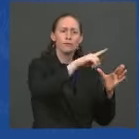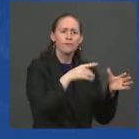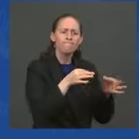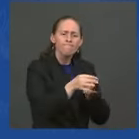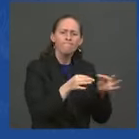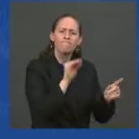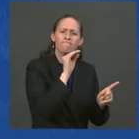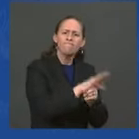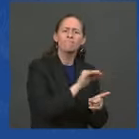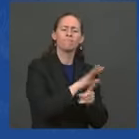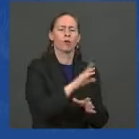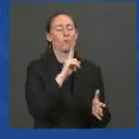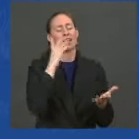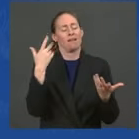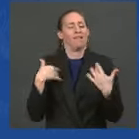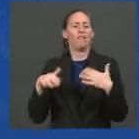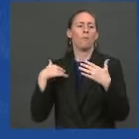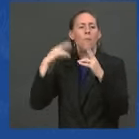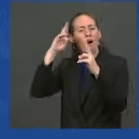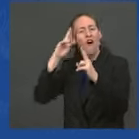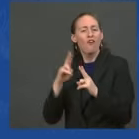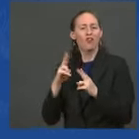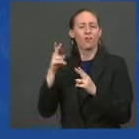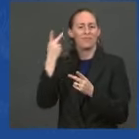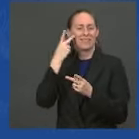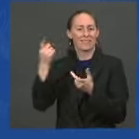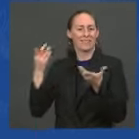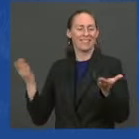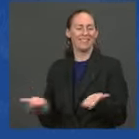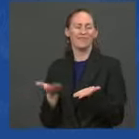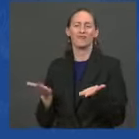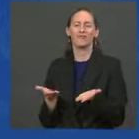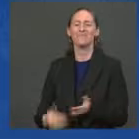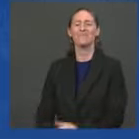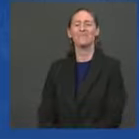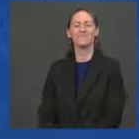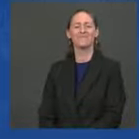honored to have you at Capital Child Development Center. Thank you. Thank you, Richard.